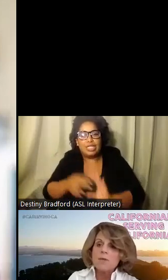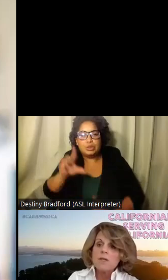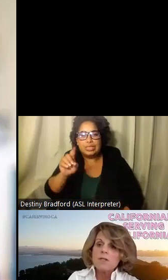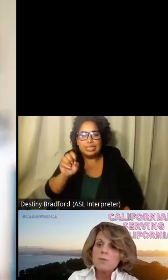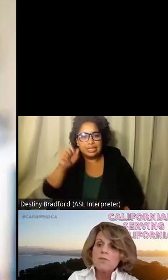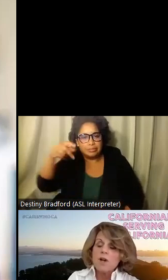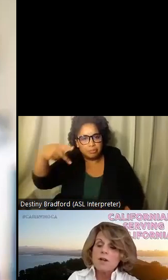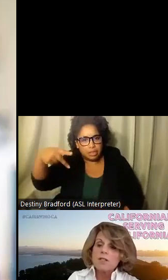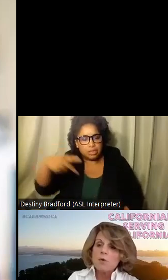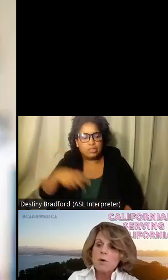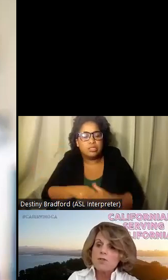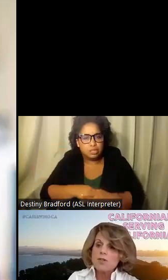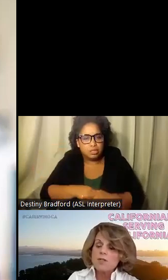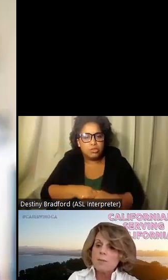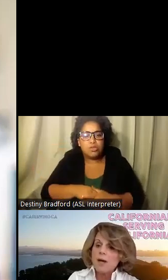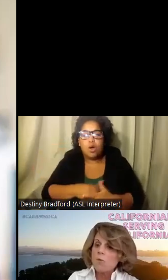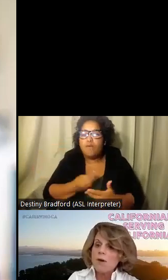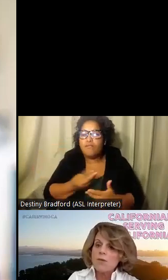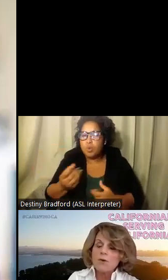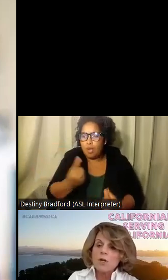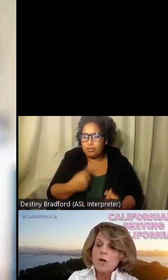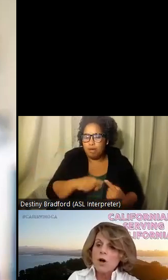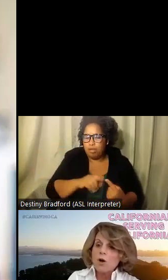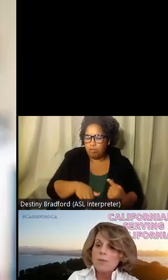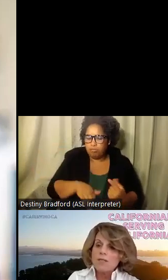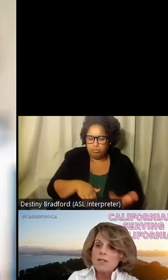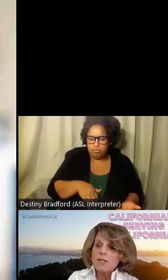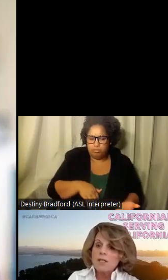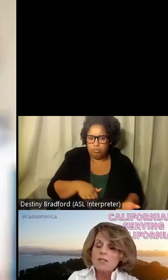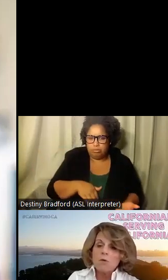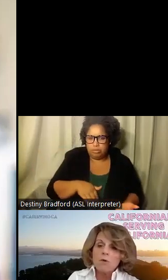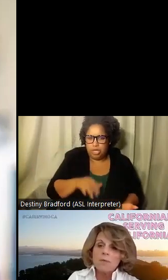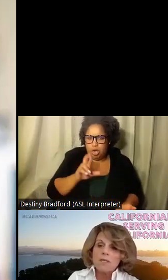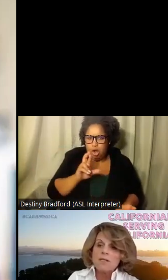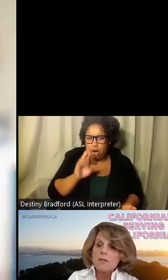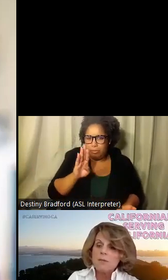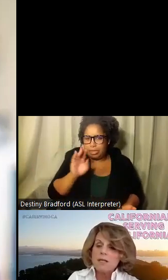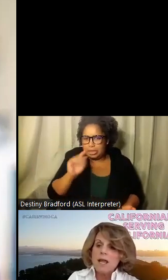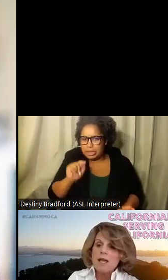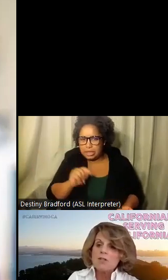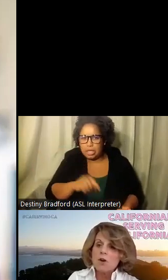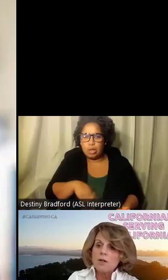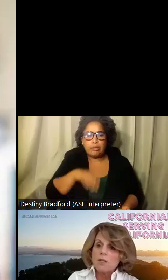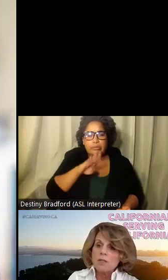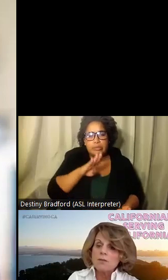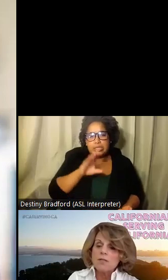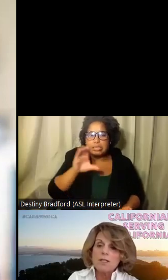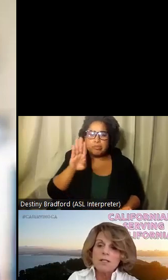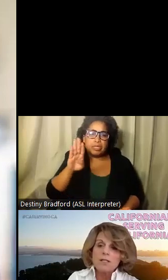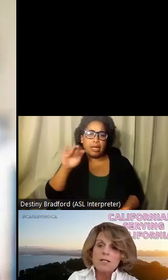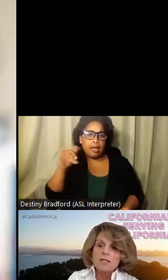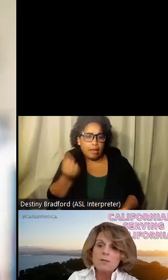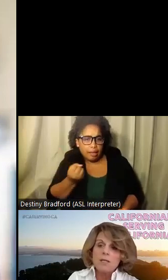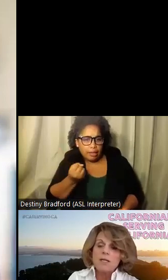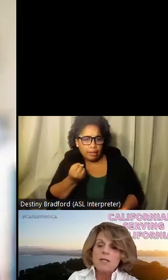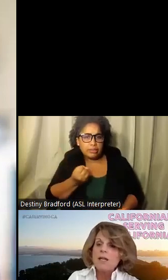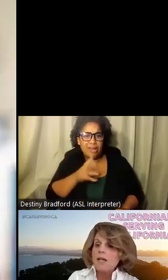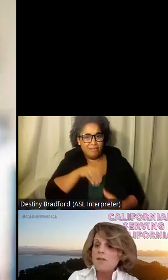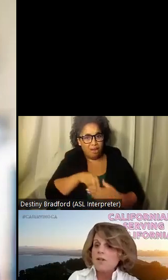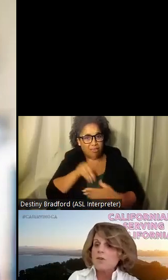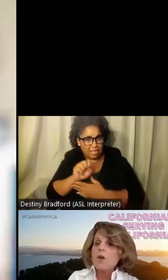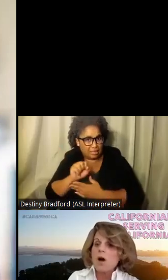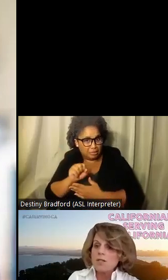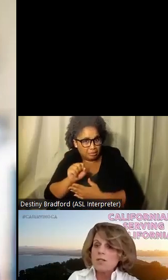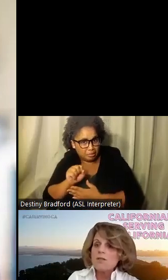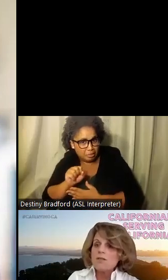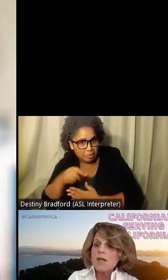DSP. So we've gotten some questions about whether RBTs or BCBAs are included in a DSP,